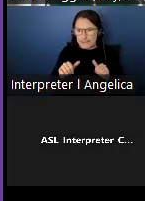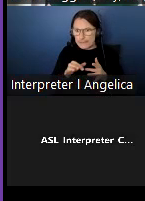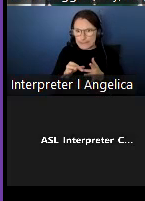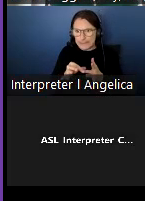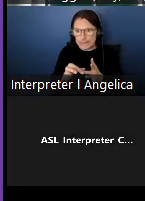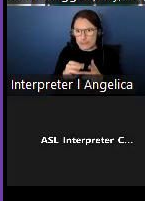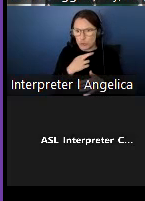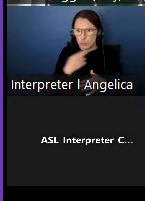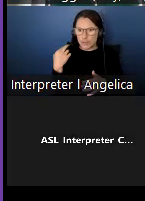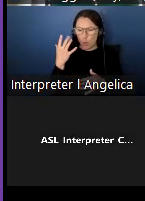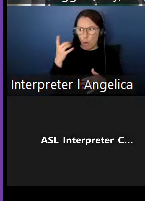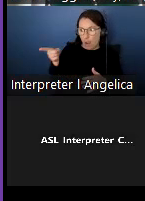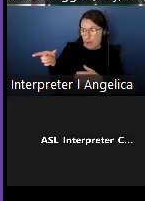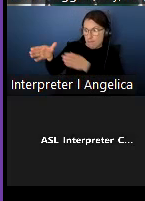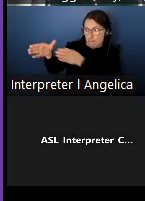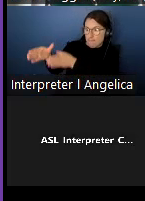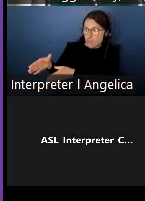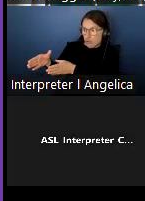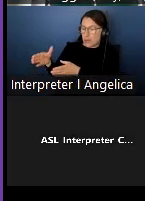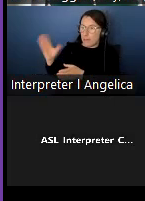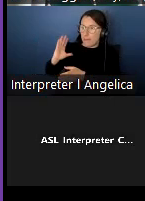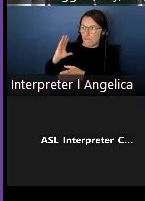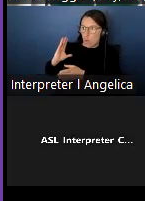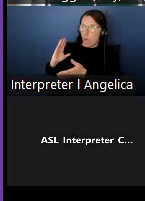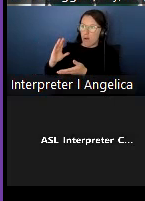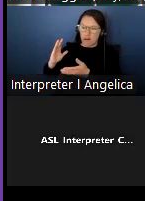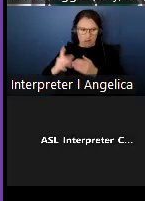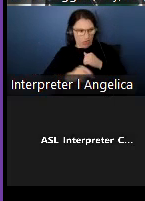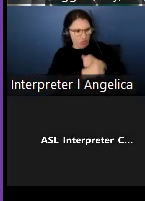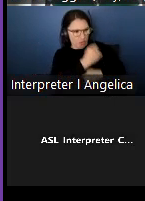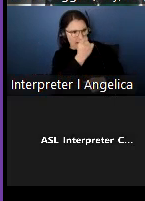party previously threatened to use their immigration status against them.